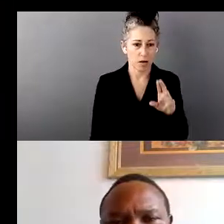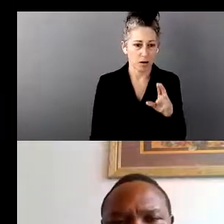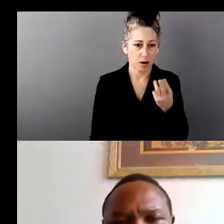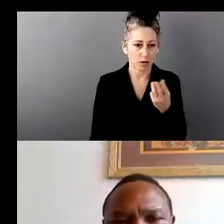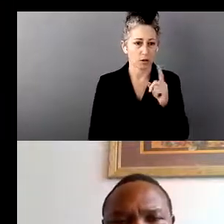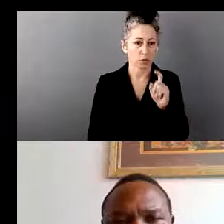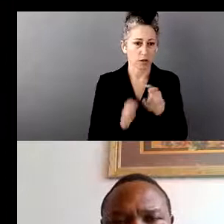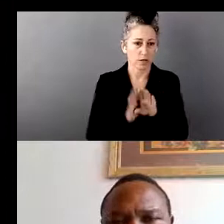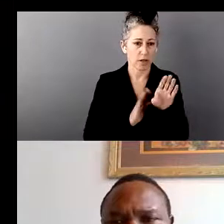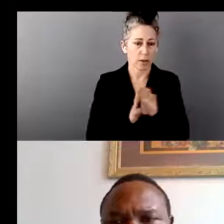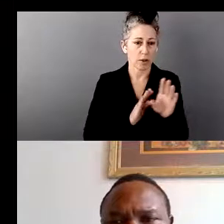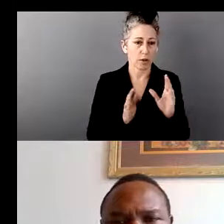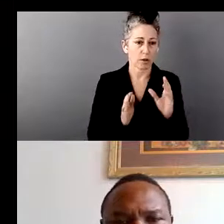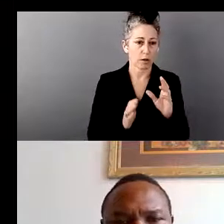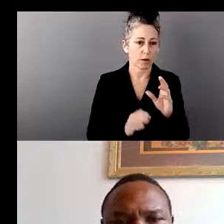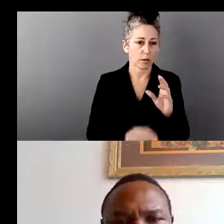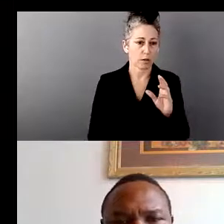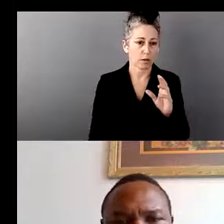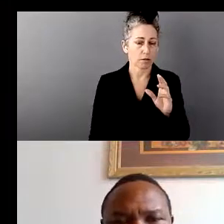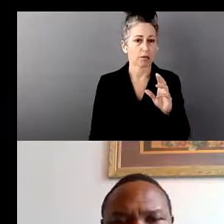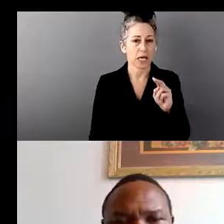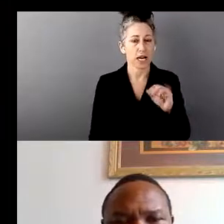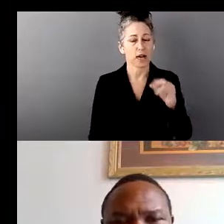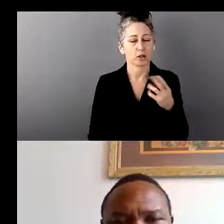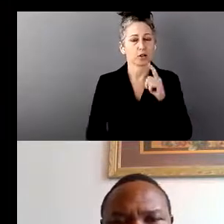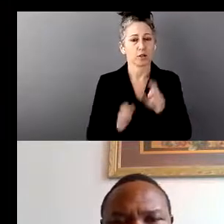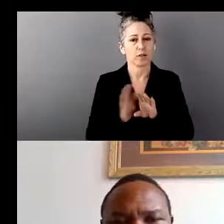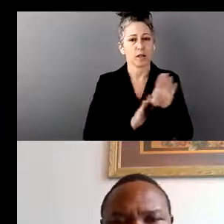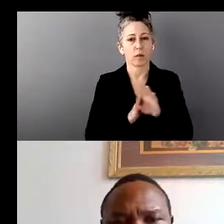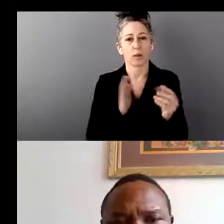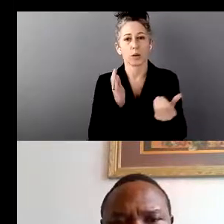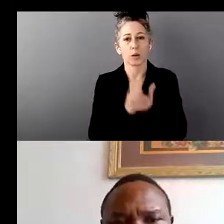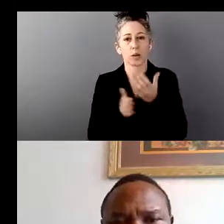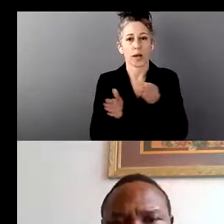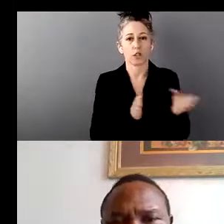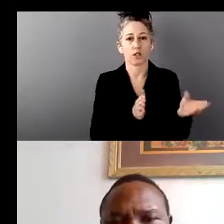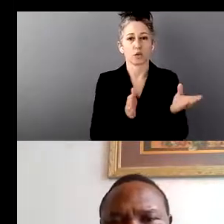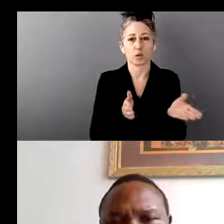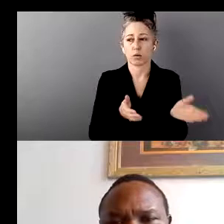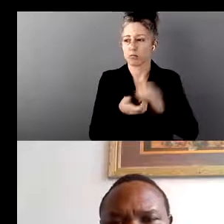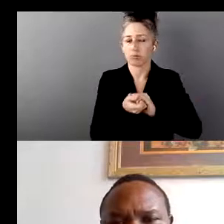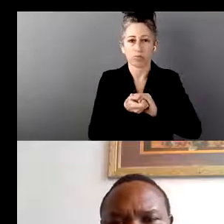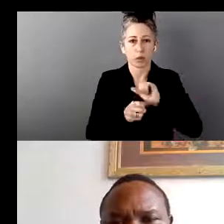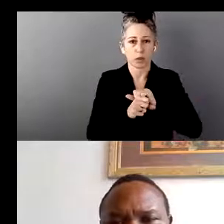creative avenues to communicate opportunities,